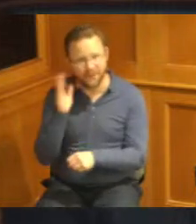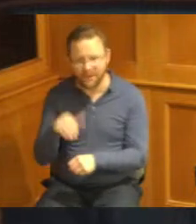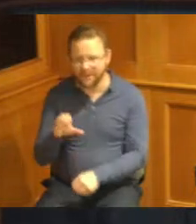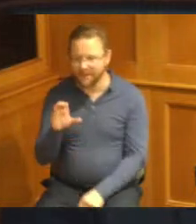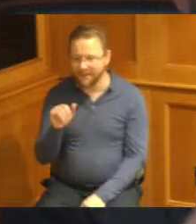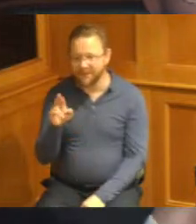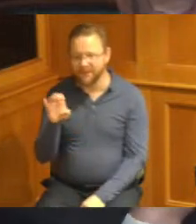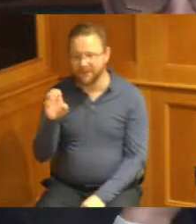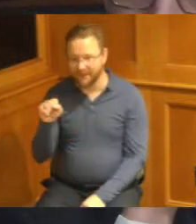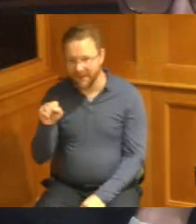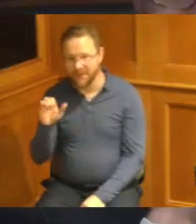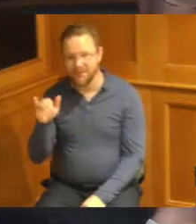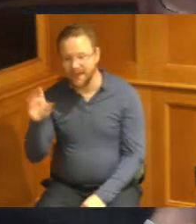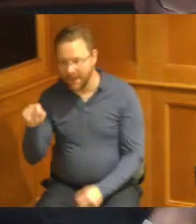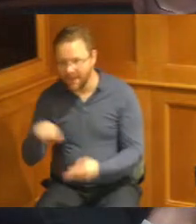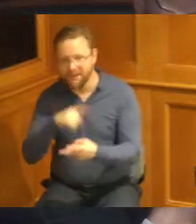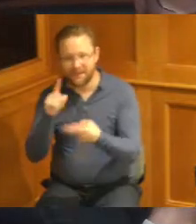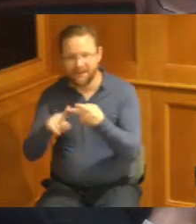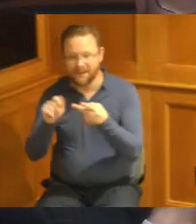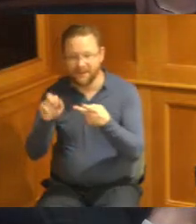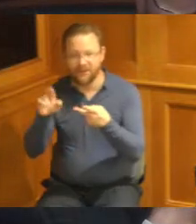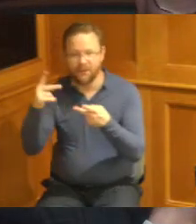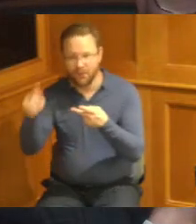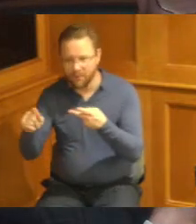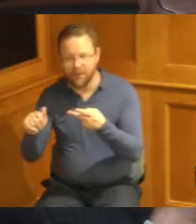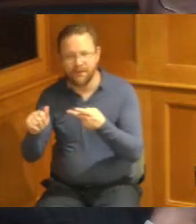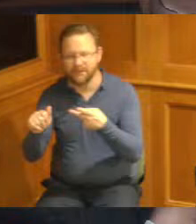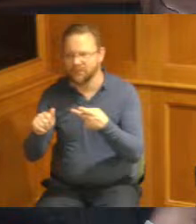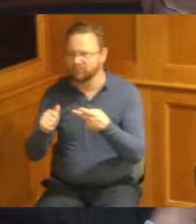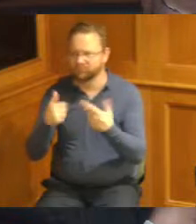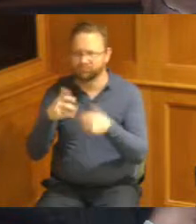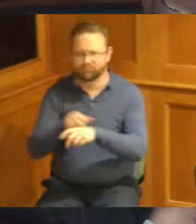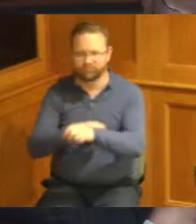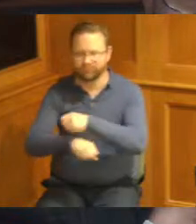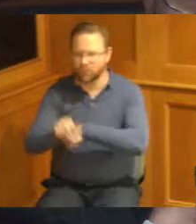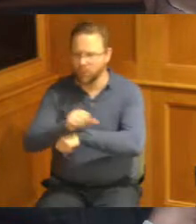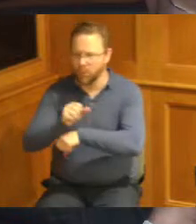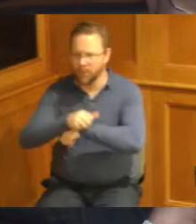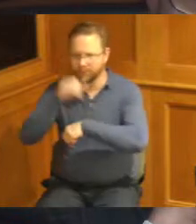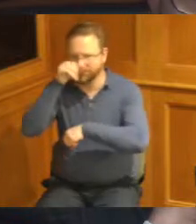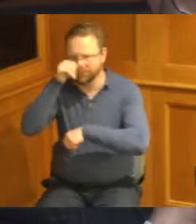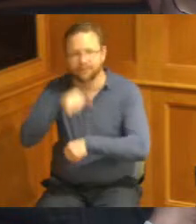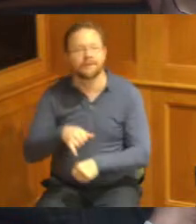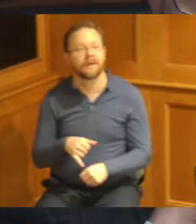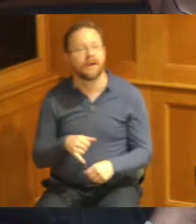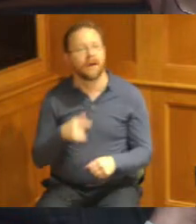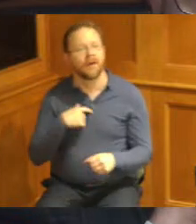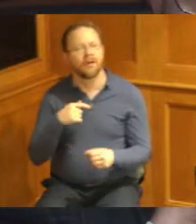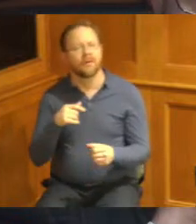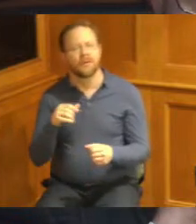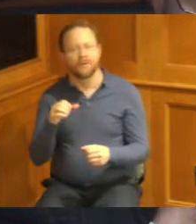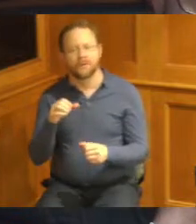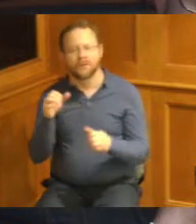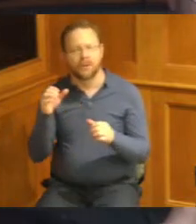money and then we had the ARPA money. So thank you truly for all that you've done. I do want to acknowledge Commissioner